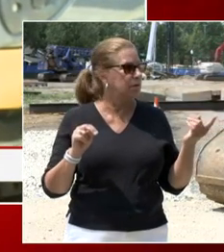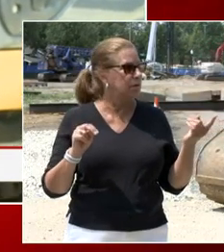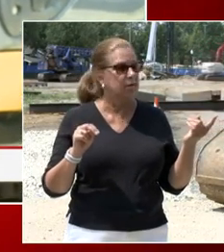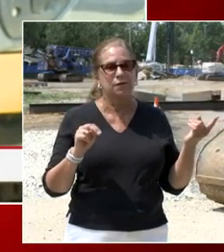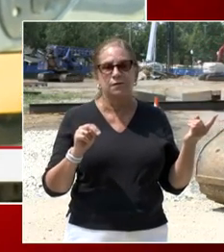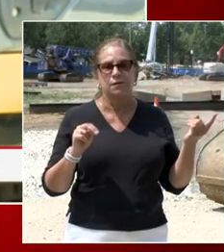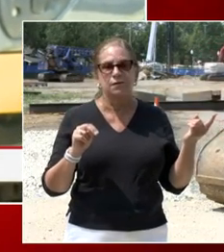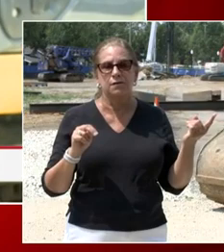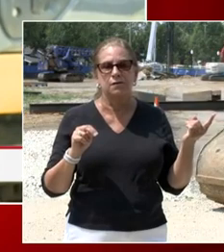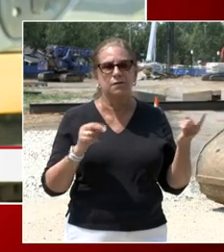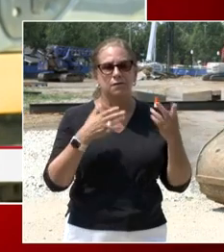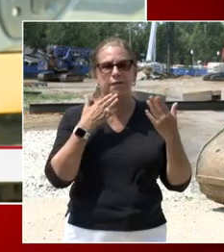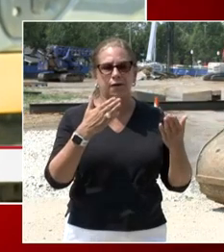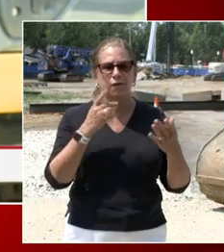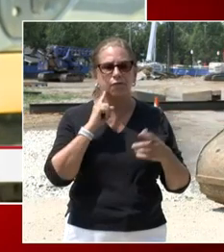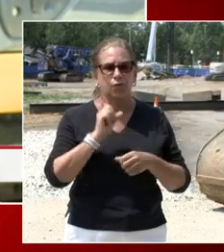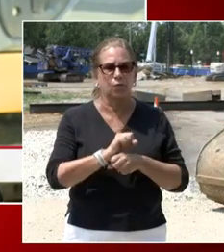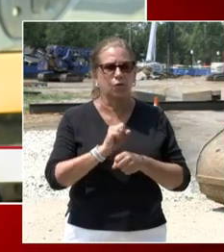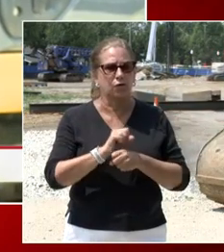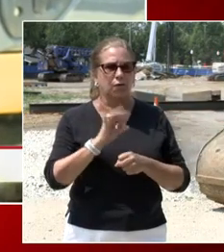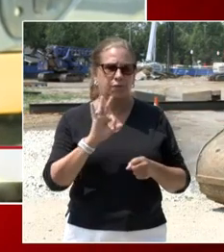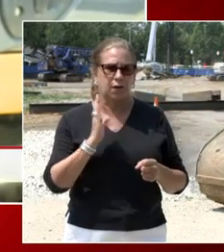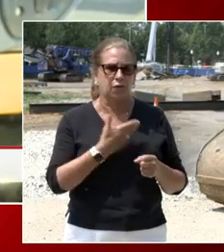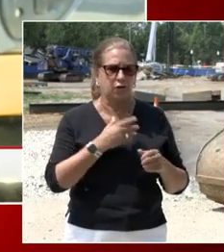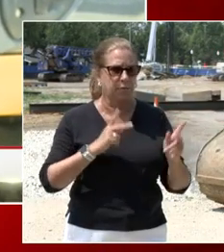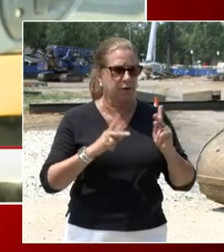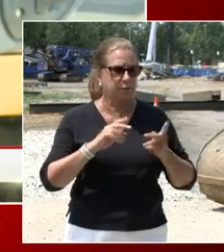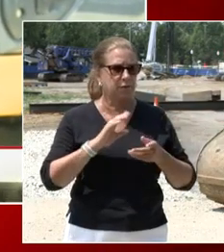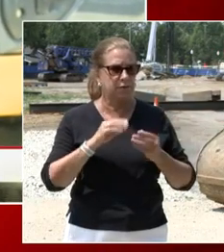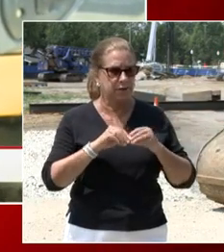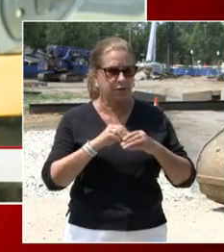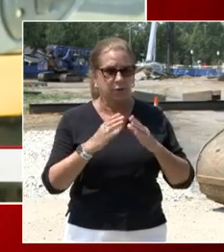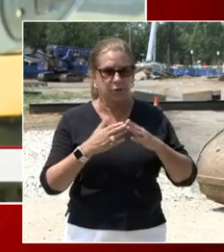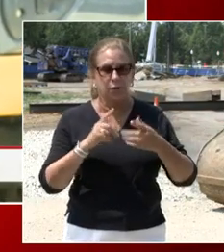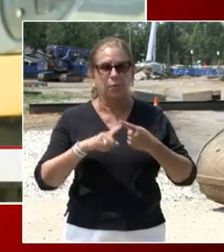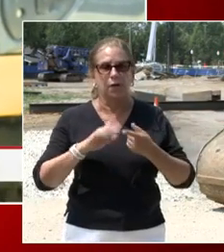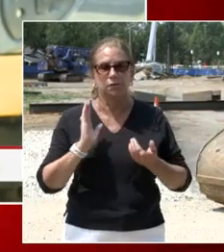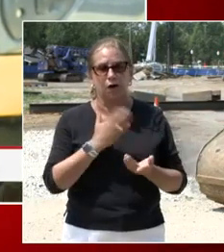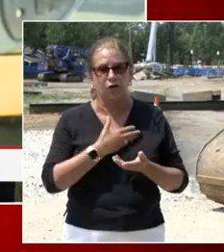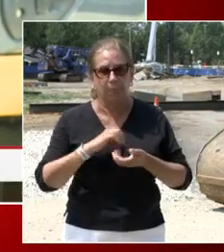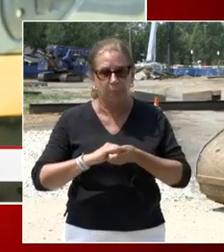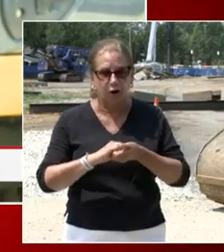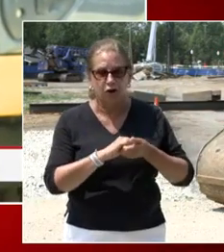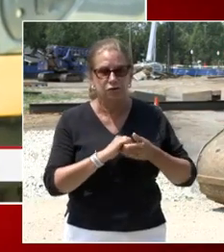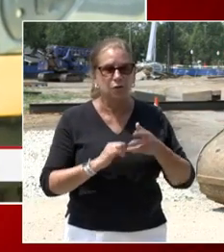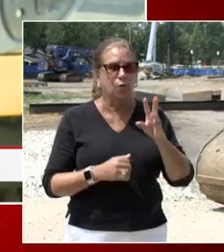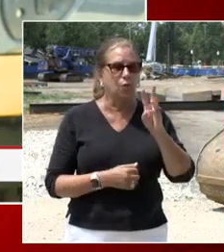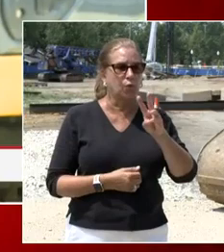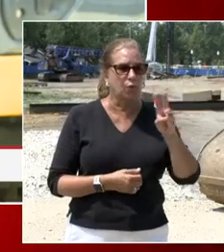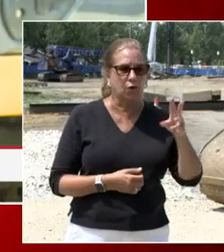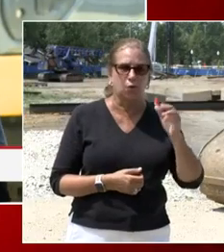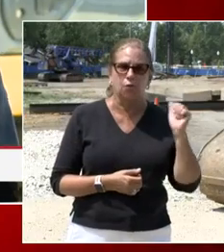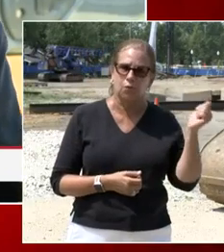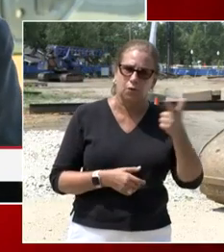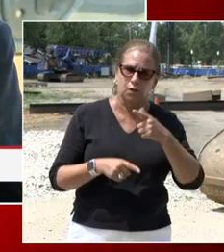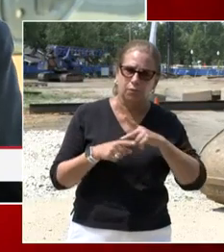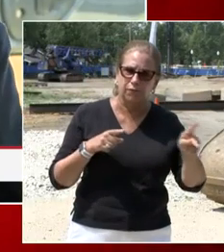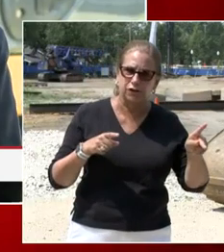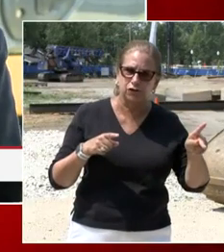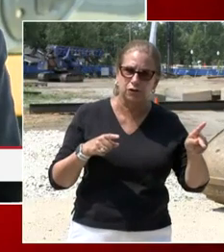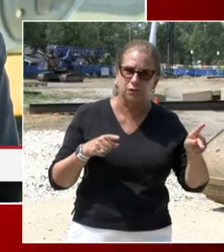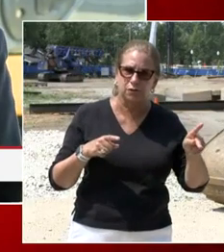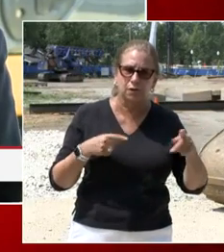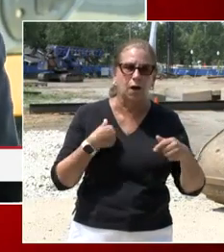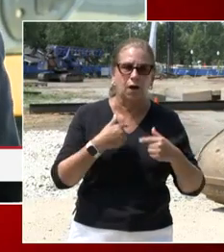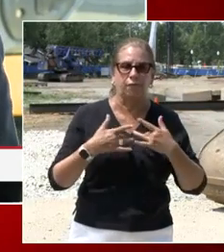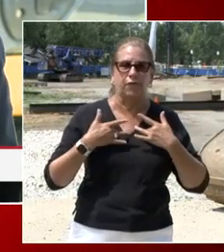partners, Whitman-Walker, all the professionals. I mean, it's really, it's humbling. Use the word humbling. I'm Louis Dubin,